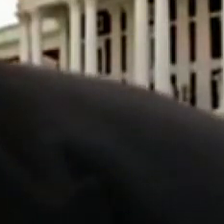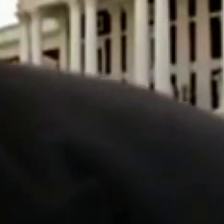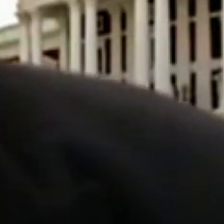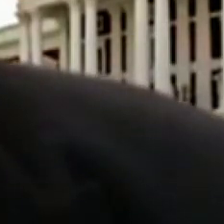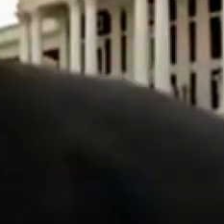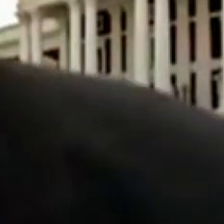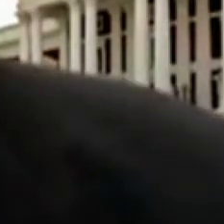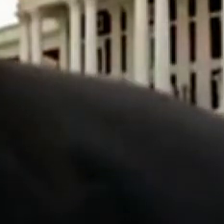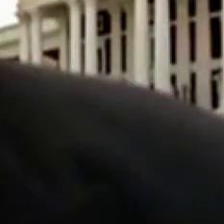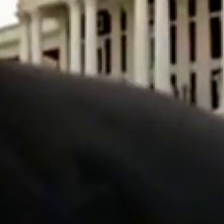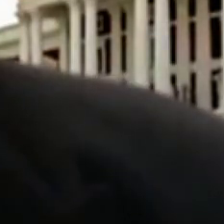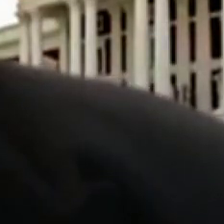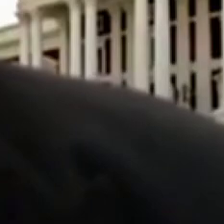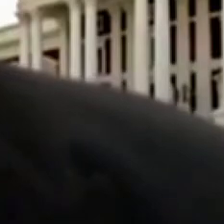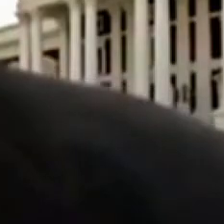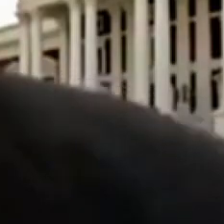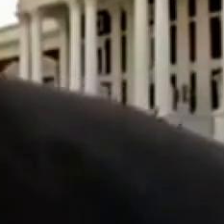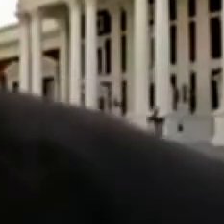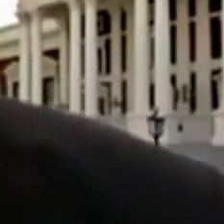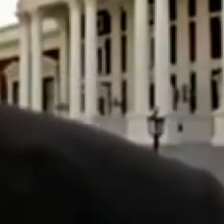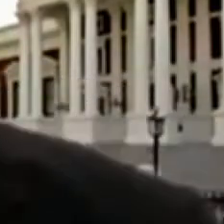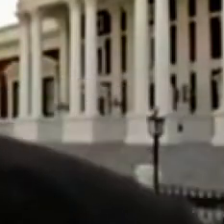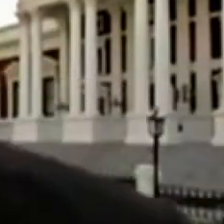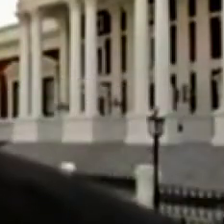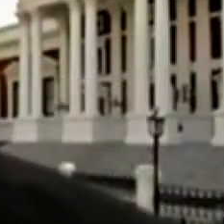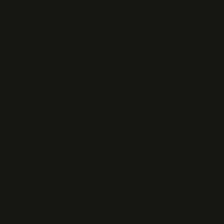wherever you are, including you, Shenge.